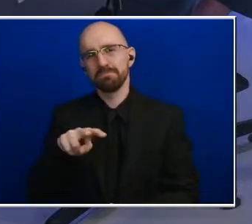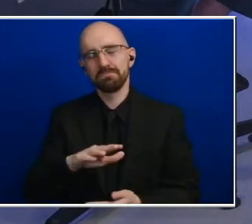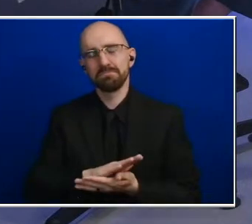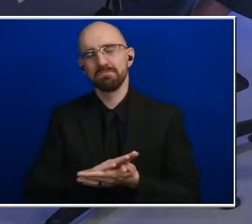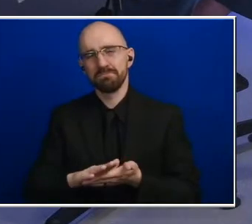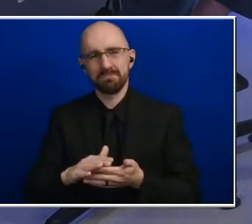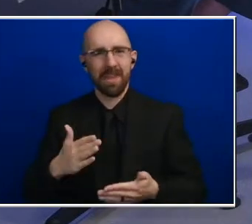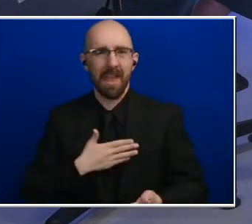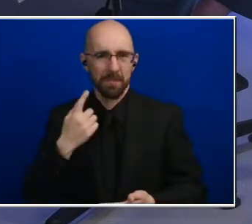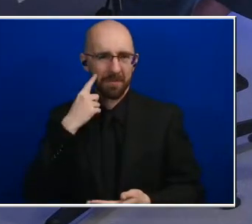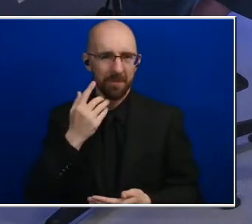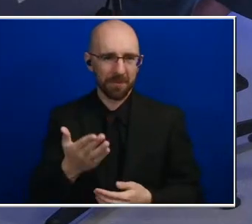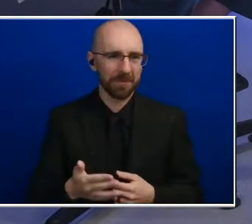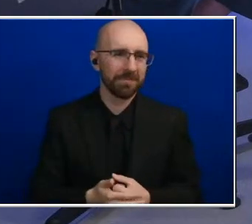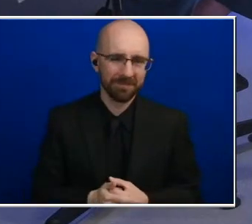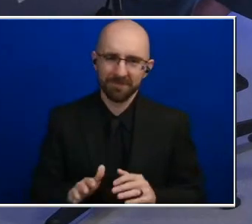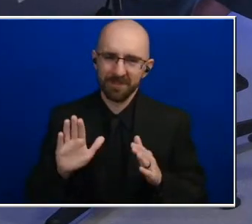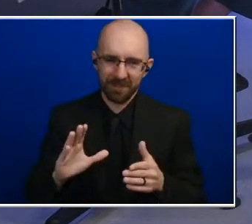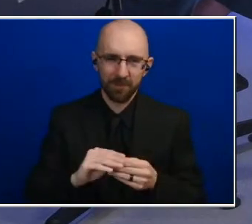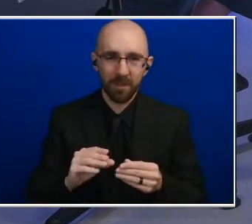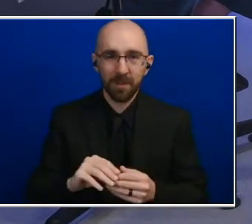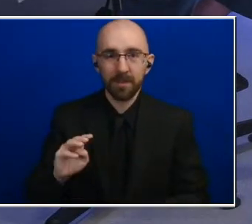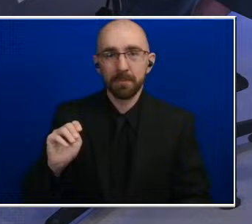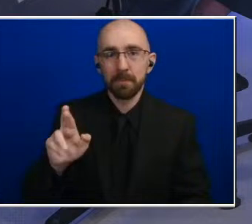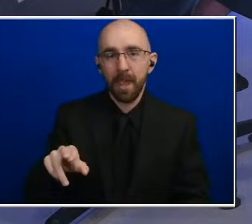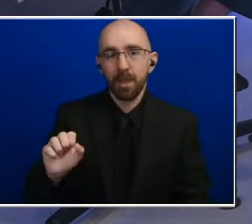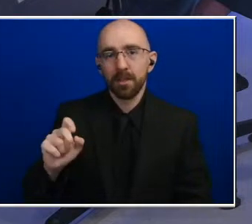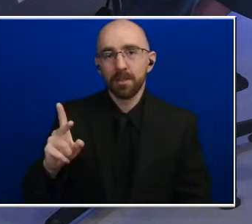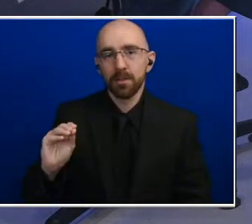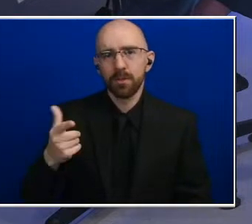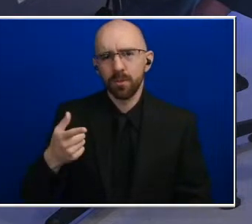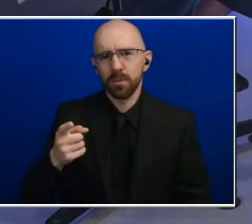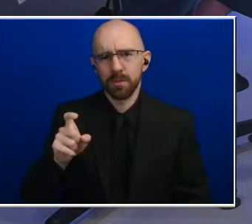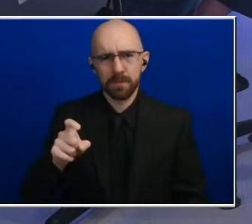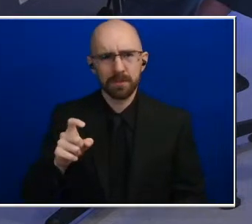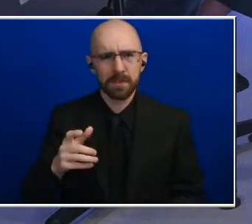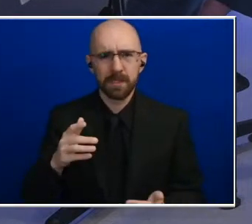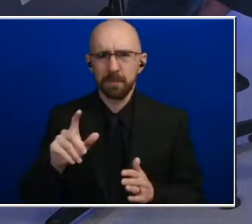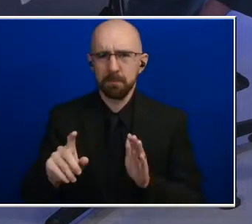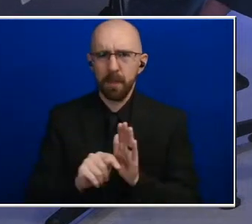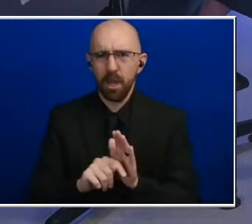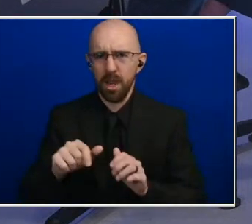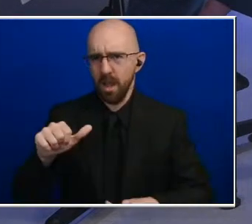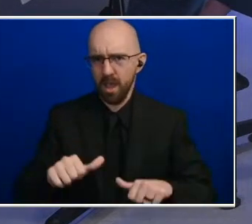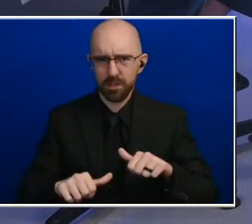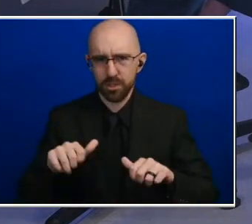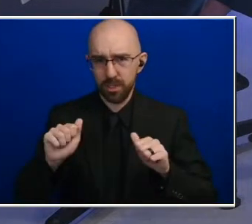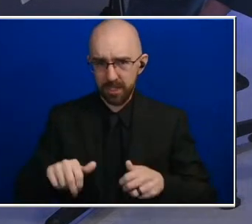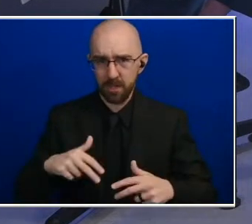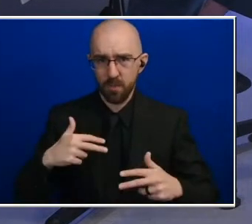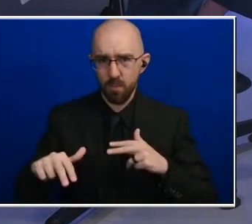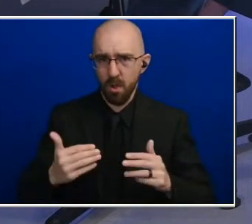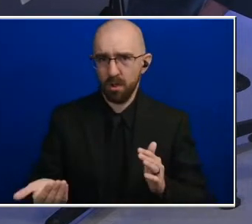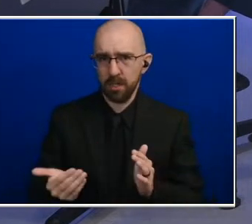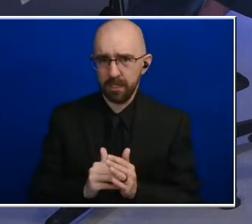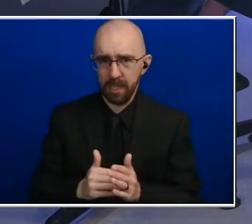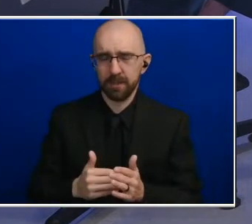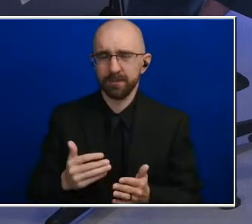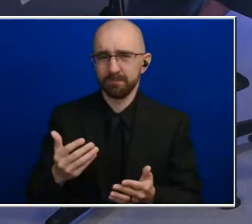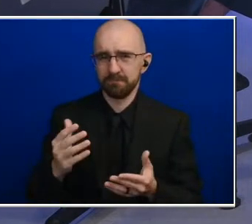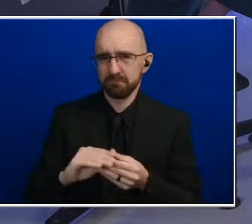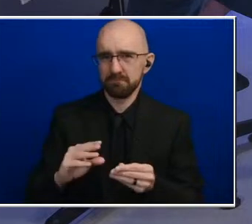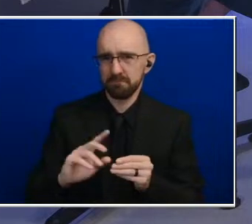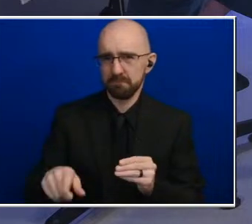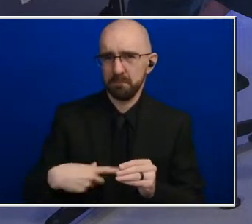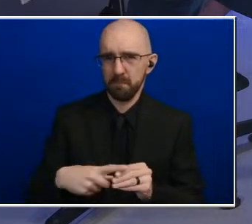That's a great story. Now, Mayor Skoog, there must have been a period where you weren't sure about your ability to walk again. Tell us a little bit about that, and